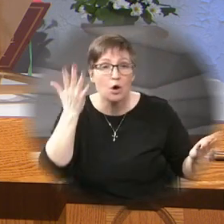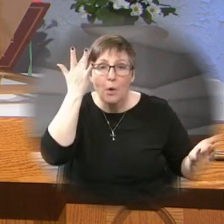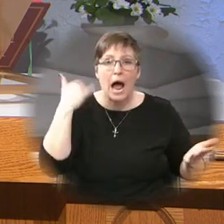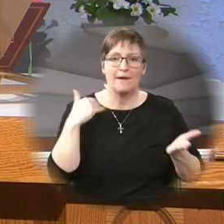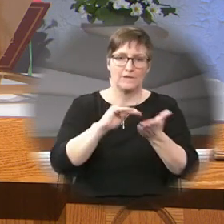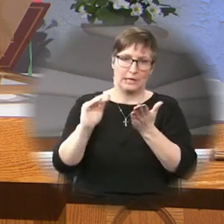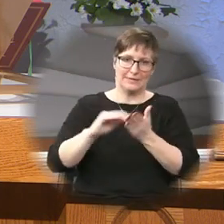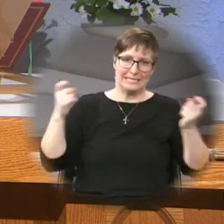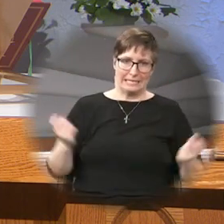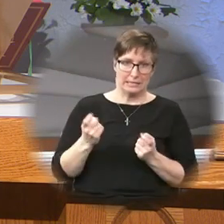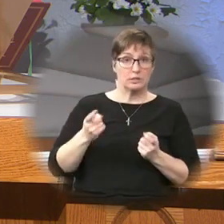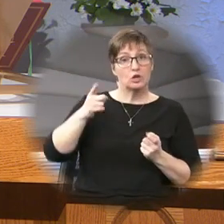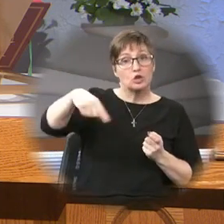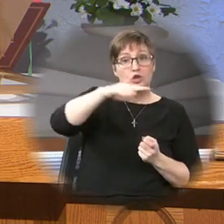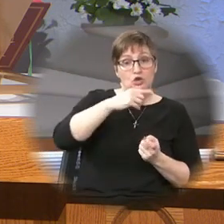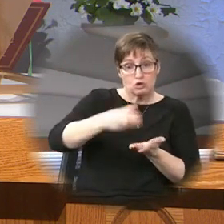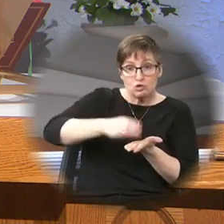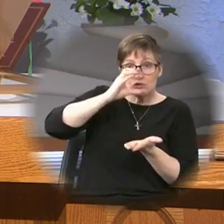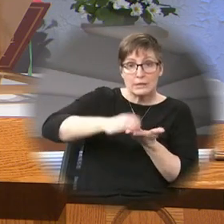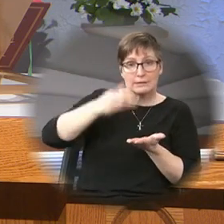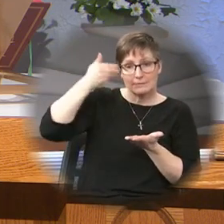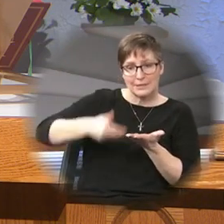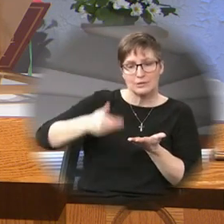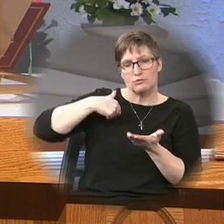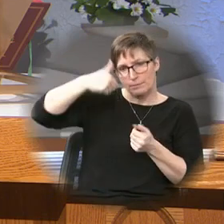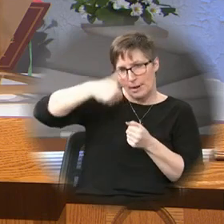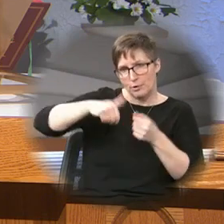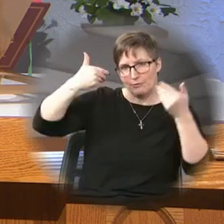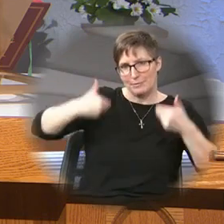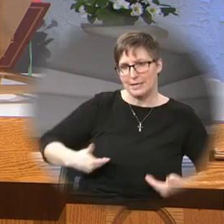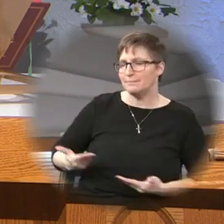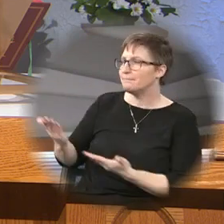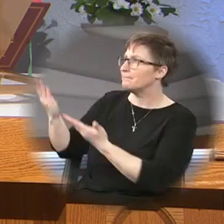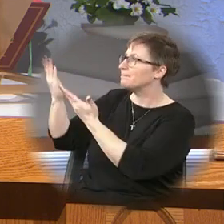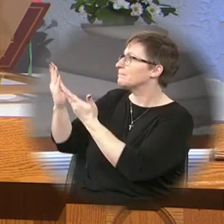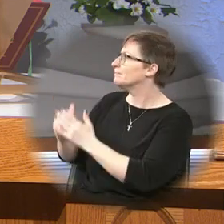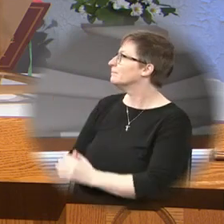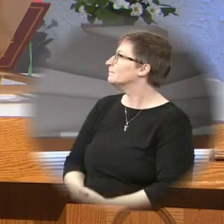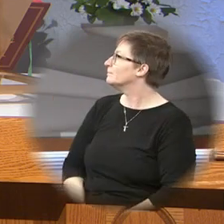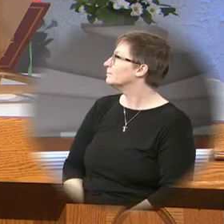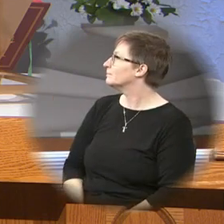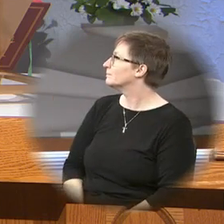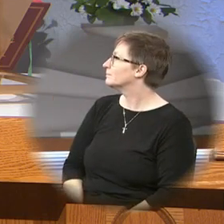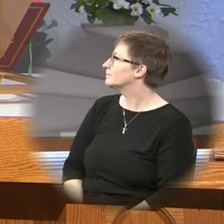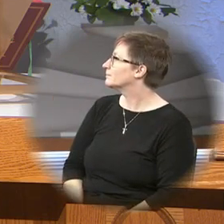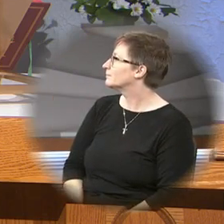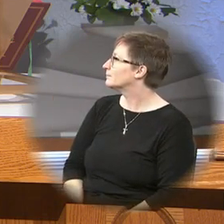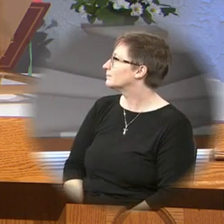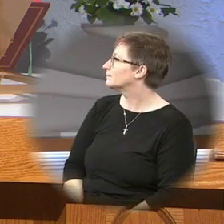many for the forgiveness of sins. Do this in memory of me."